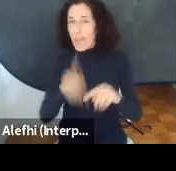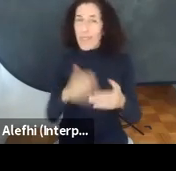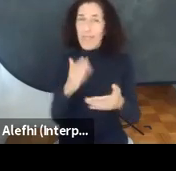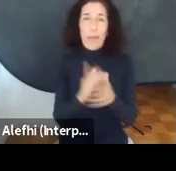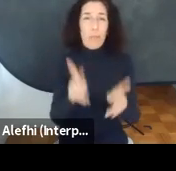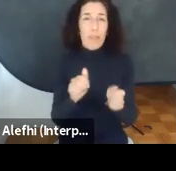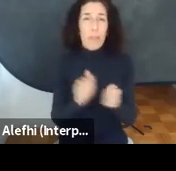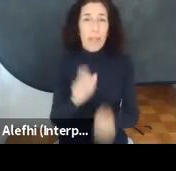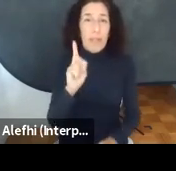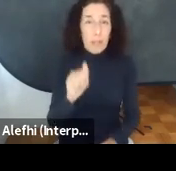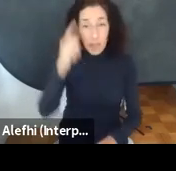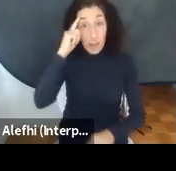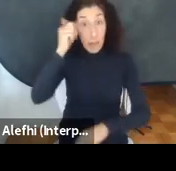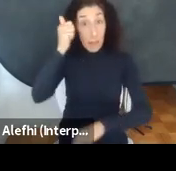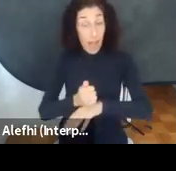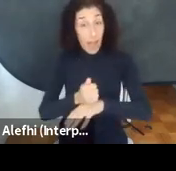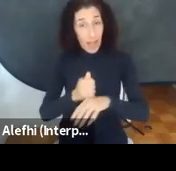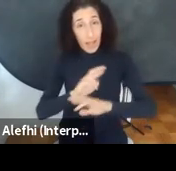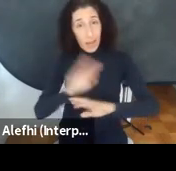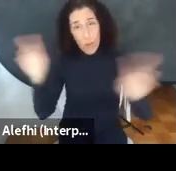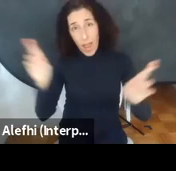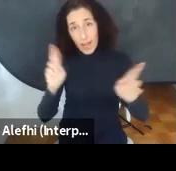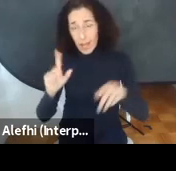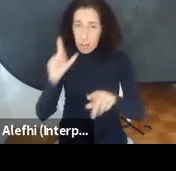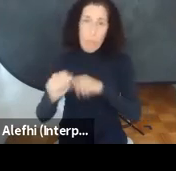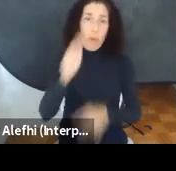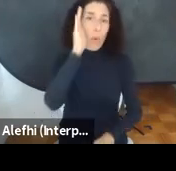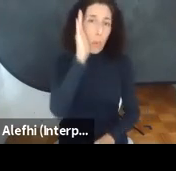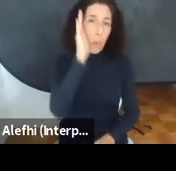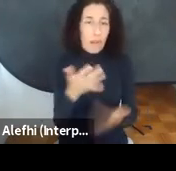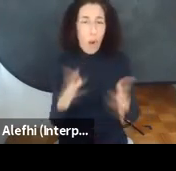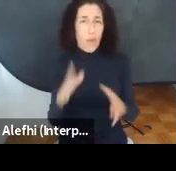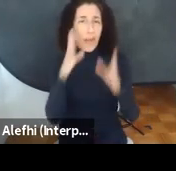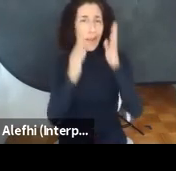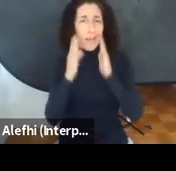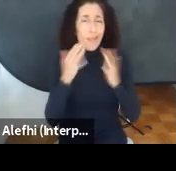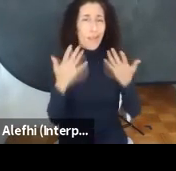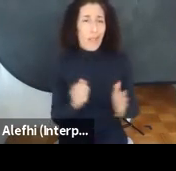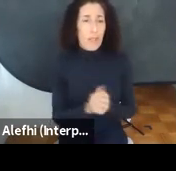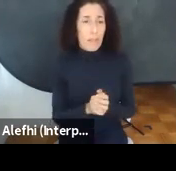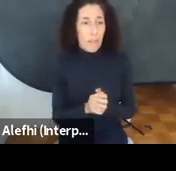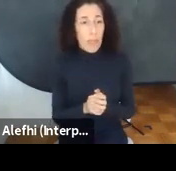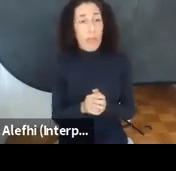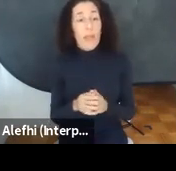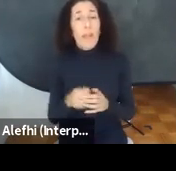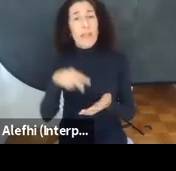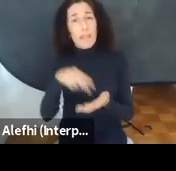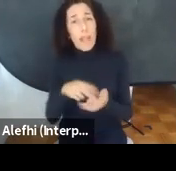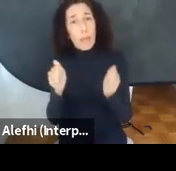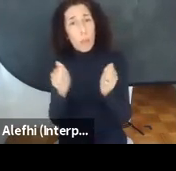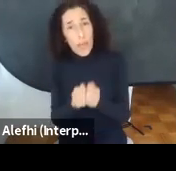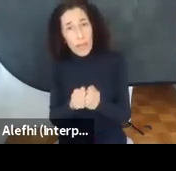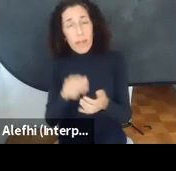to do something, because they've already overcome the hardest part. Stand next to, with, and for people with disabilities, seen